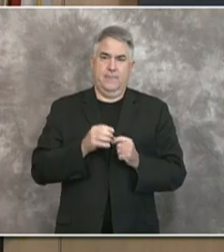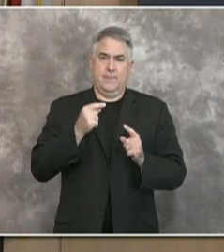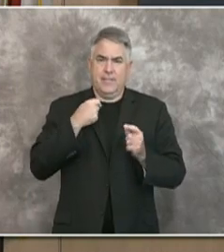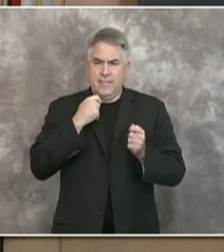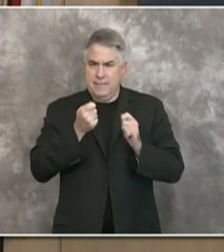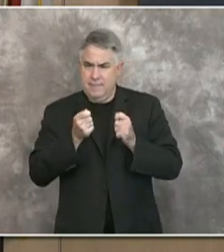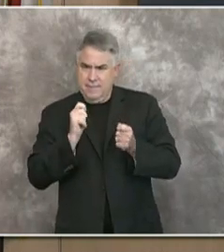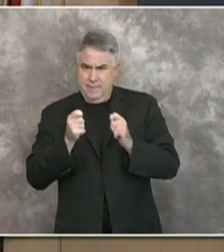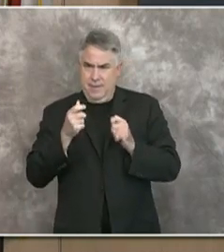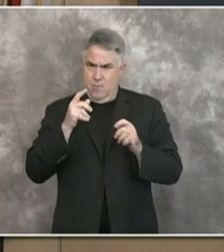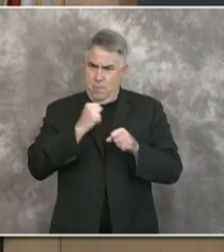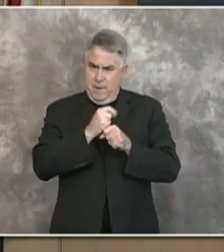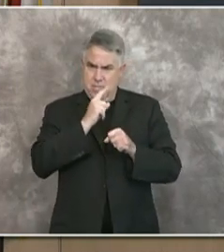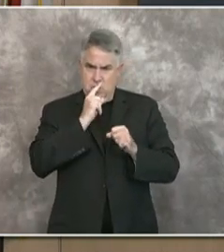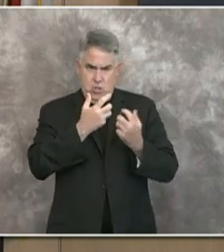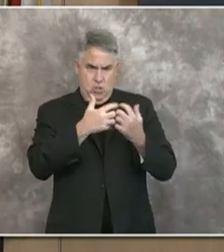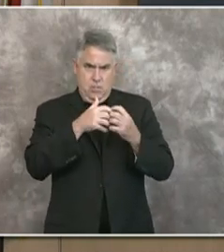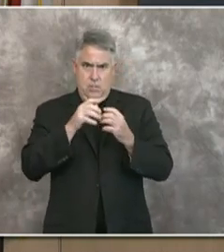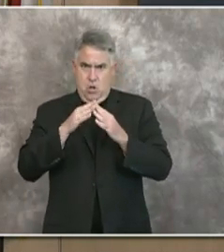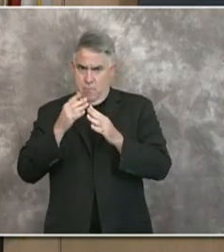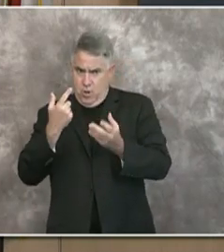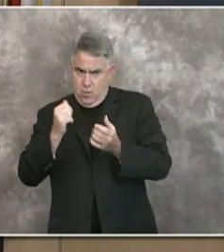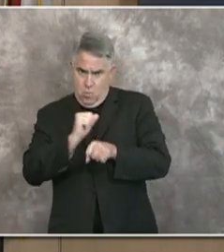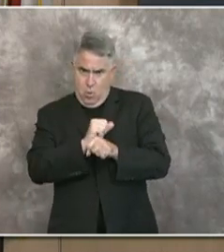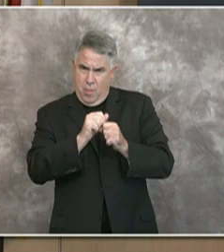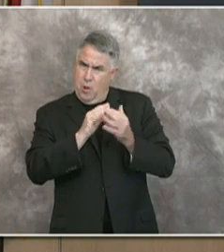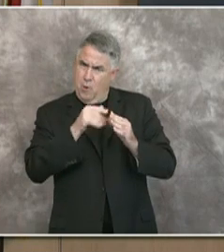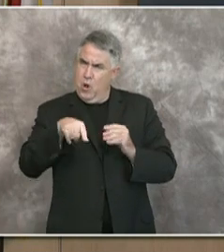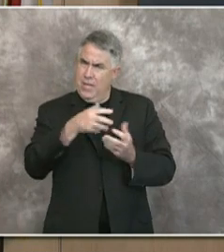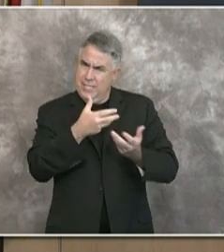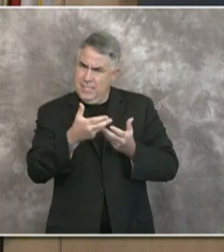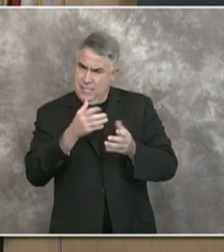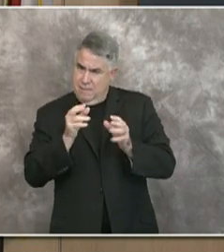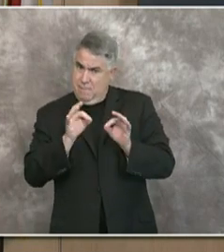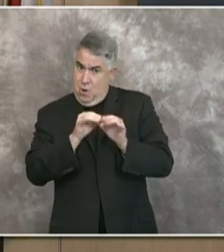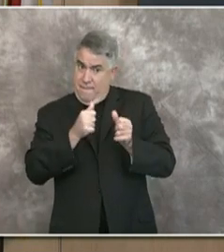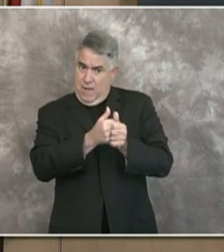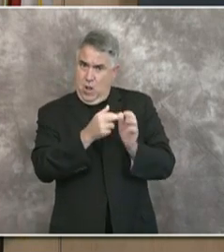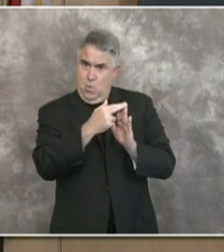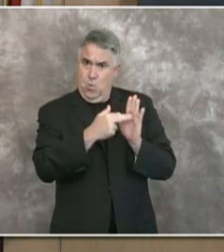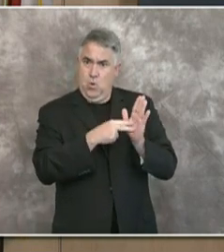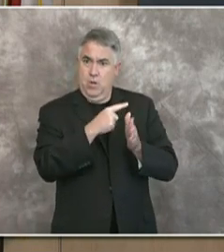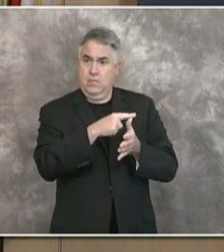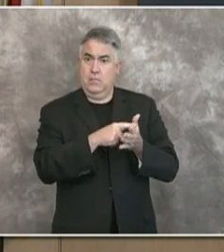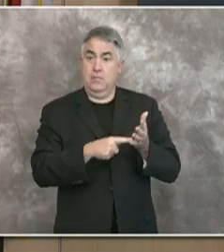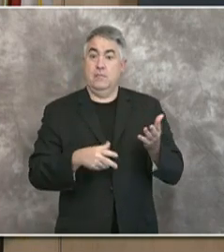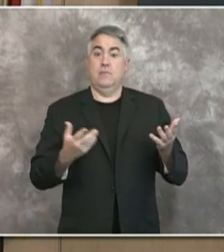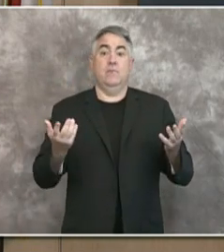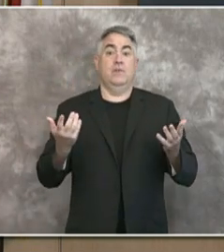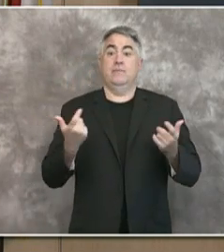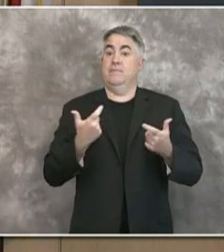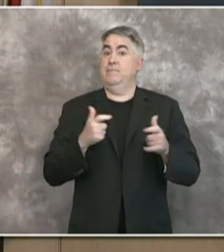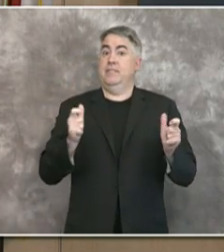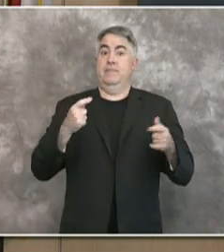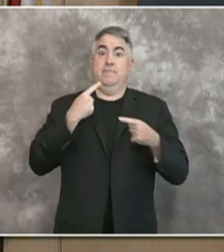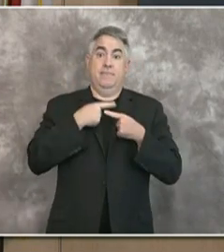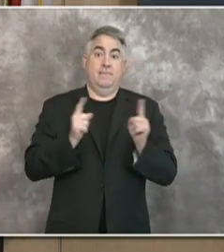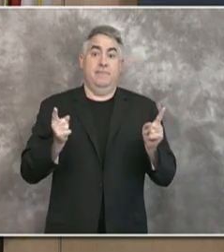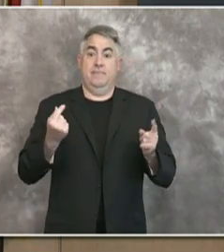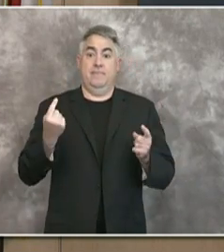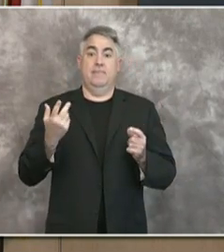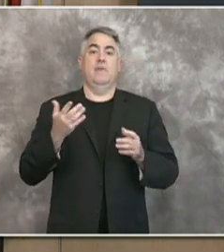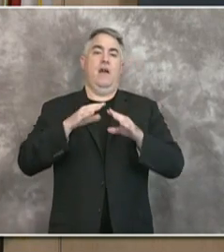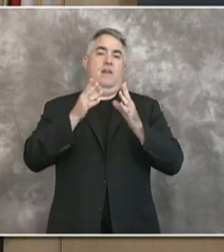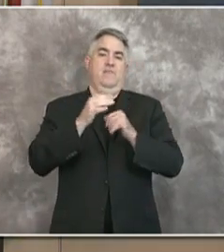society. One of the biggest changes involves our houses of worship. Over the weekend, the state announced new